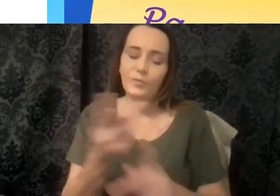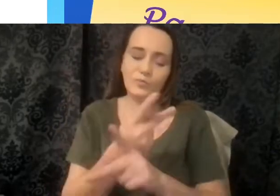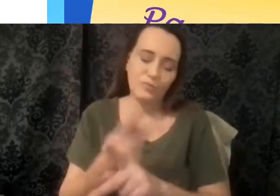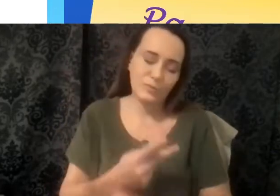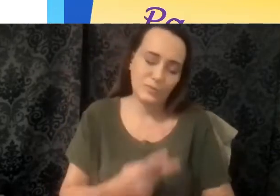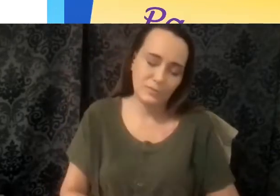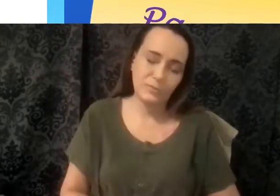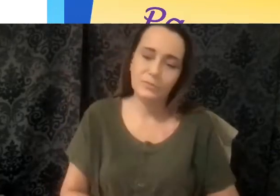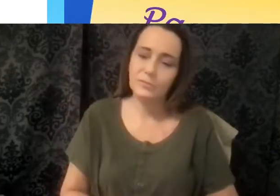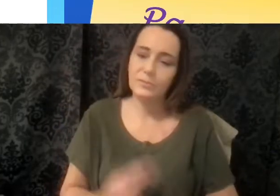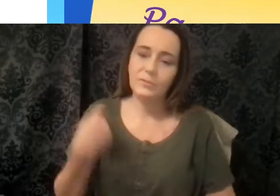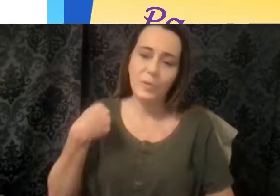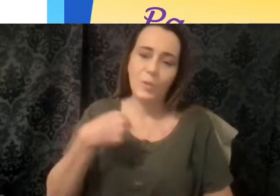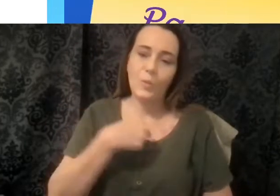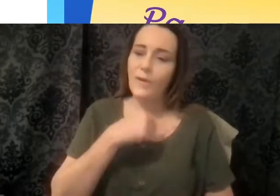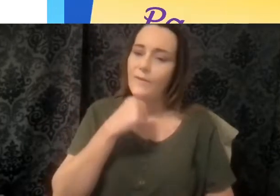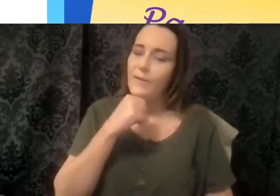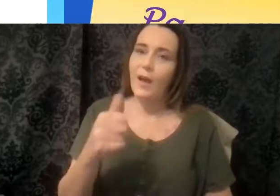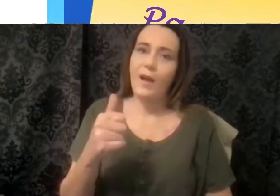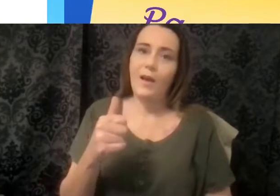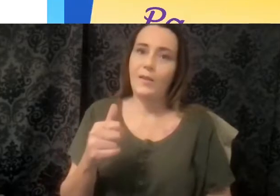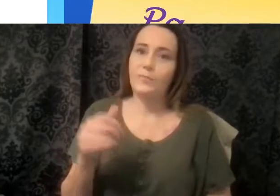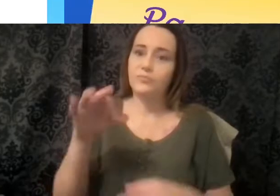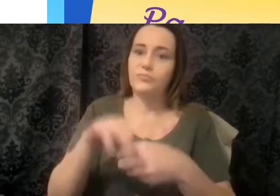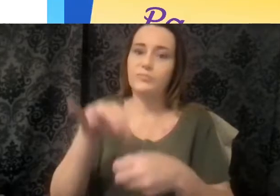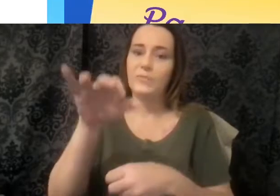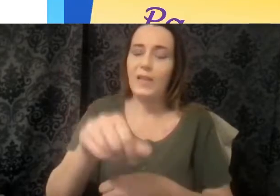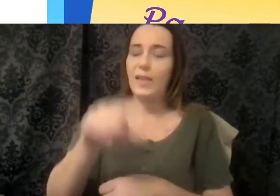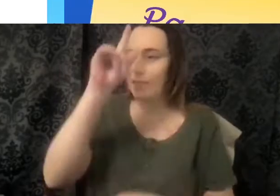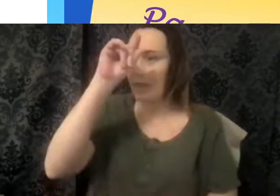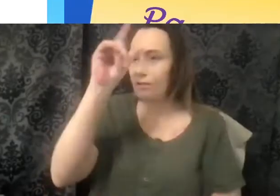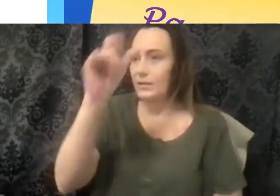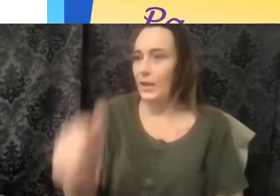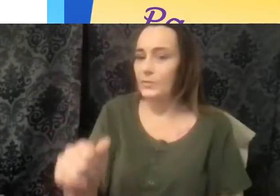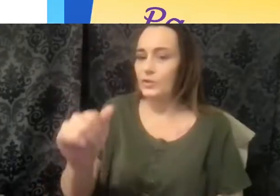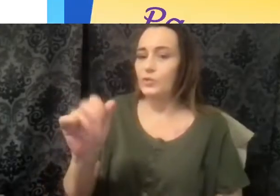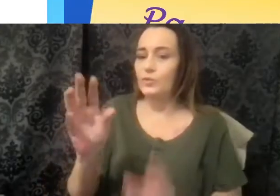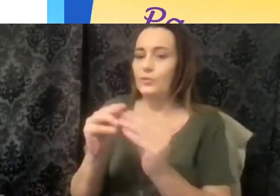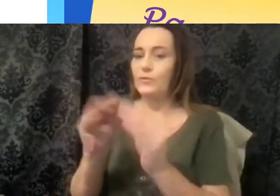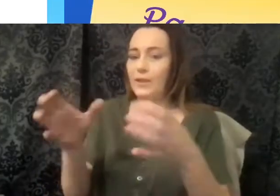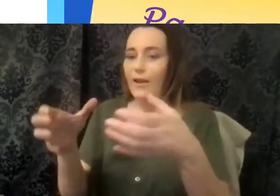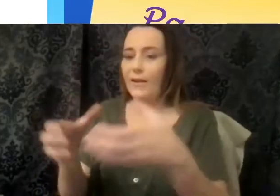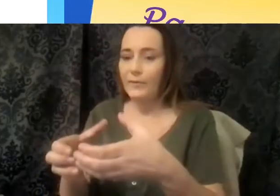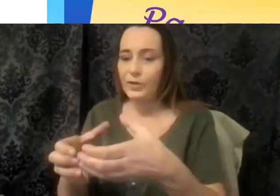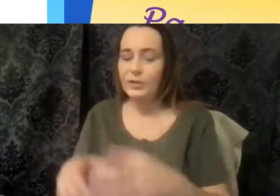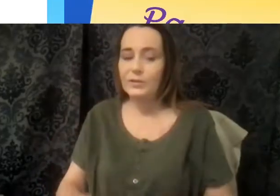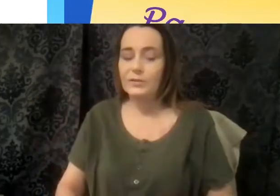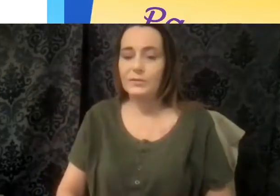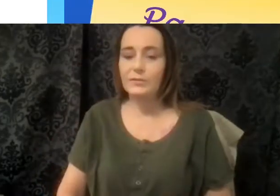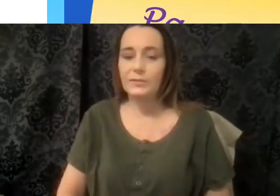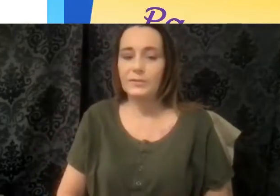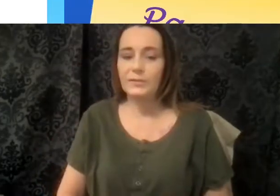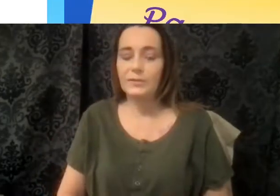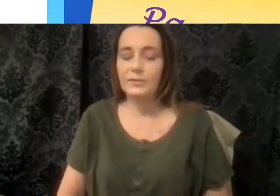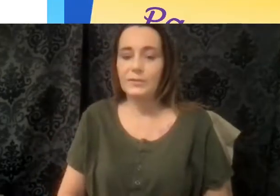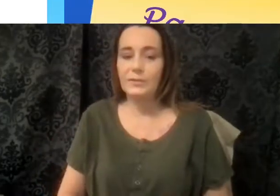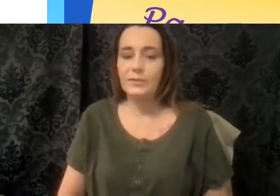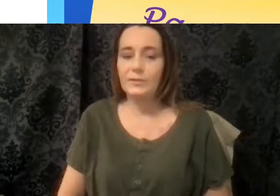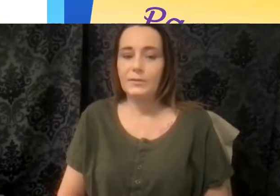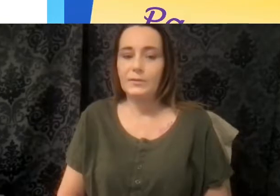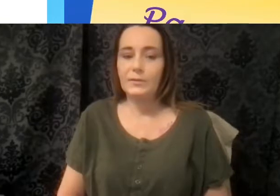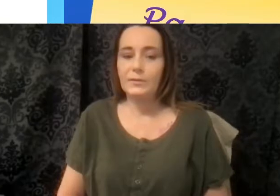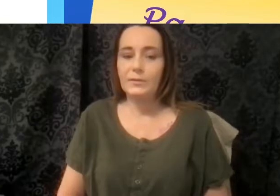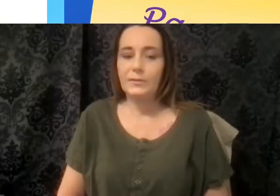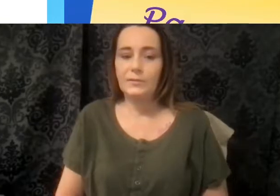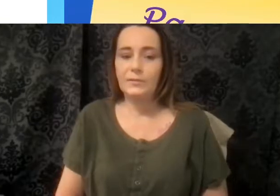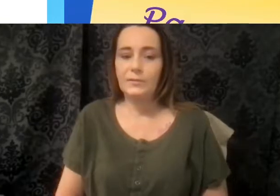We haven't got that far ahead. That would be up to the conference. The substantive change is a move from a region requesting